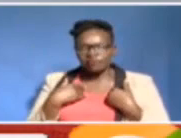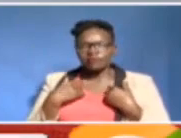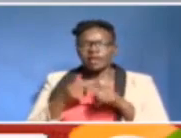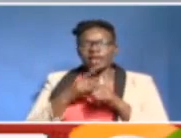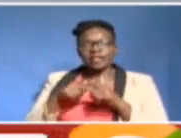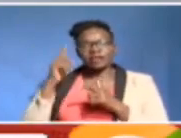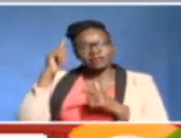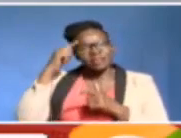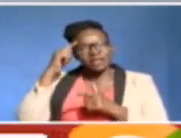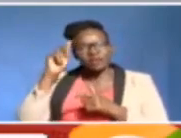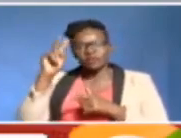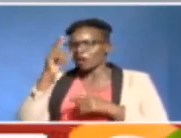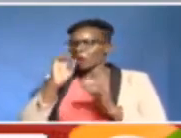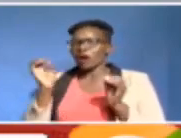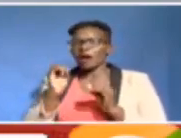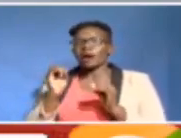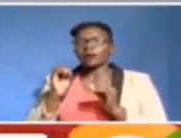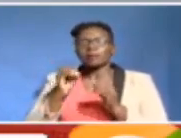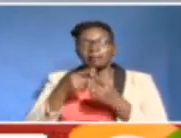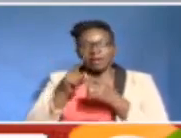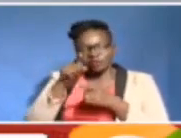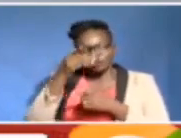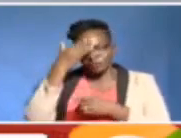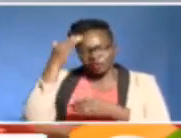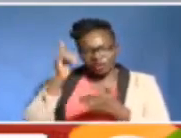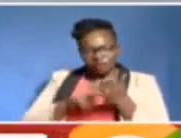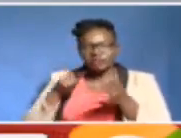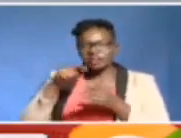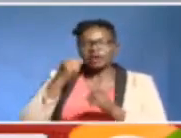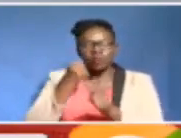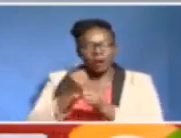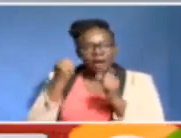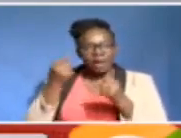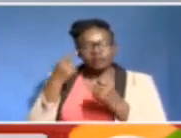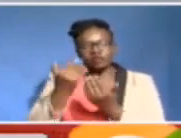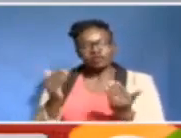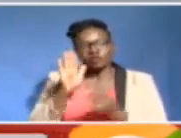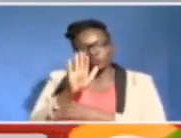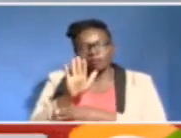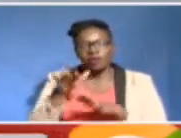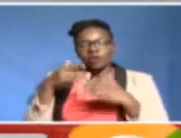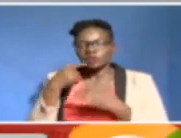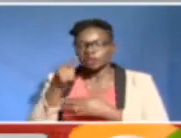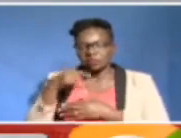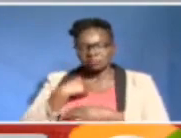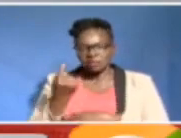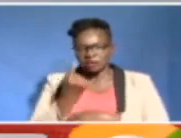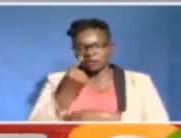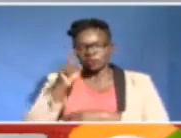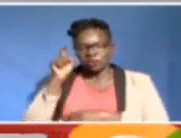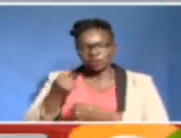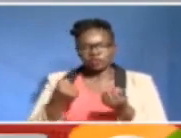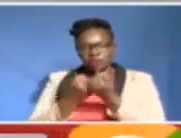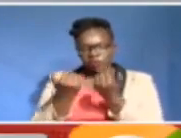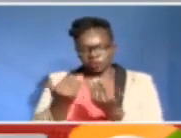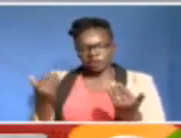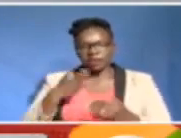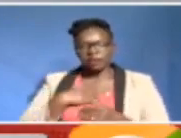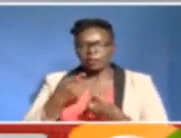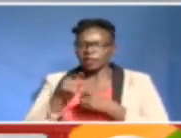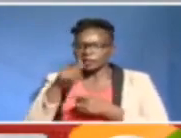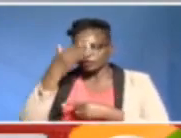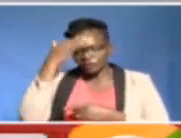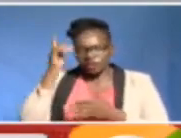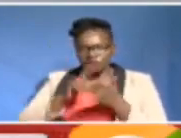think twice about it. But what you're forgetting is you are working hard for your children, or working hard because you're saying, I'm single, I need to support my child. But what you're forgetting is when you